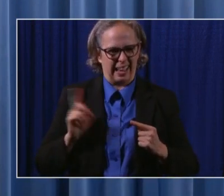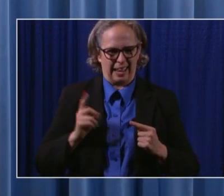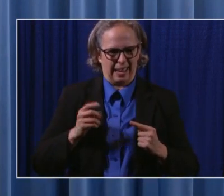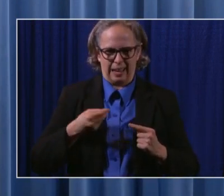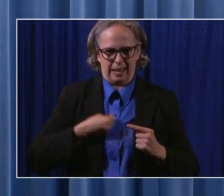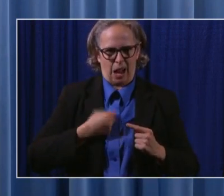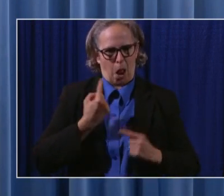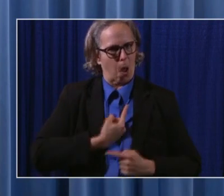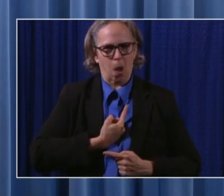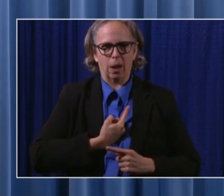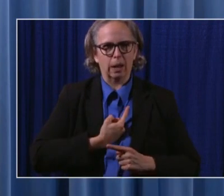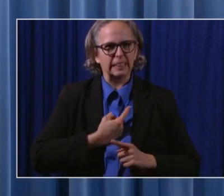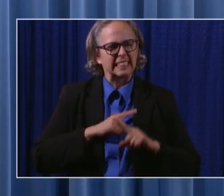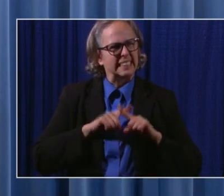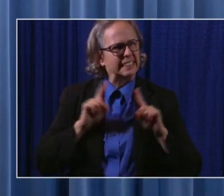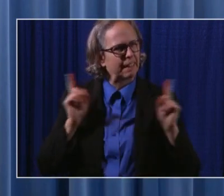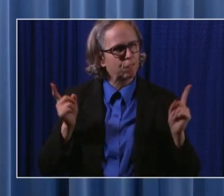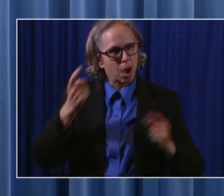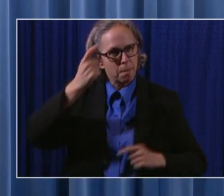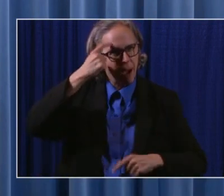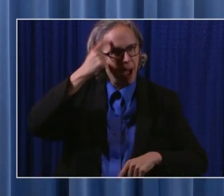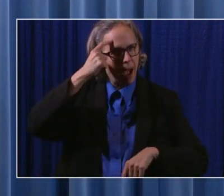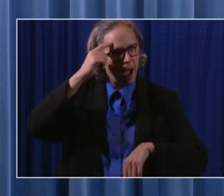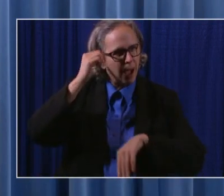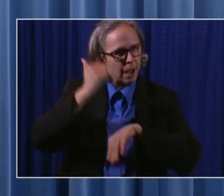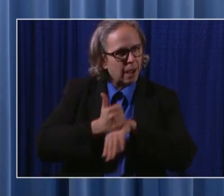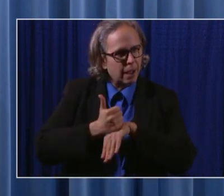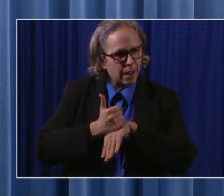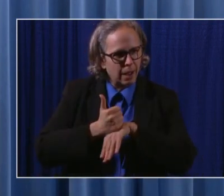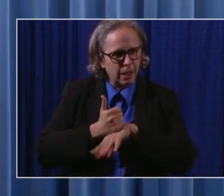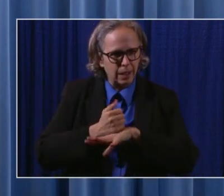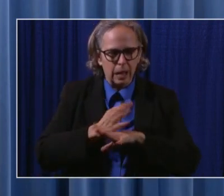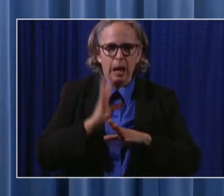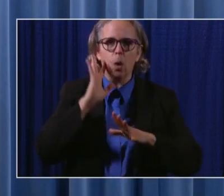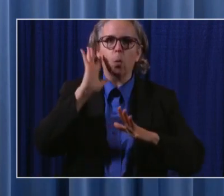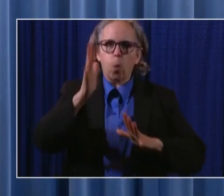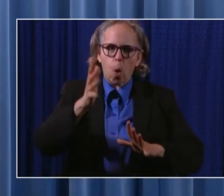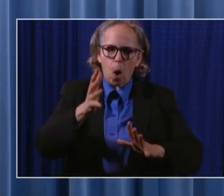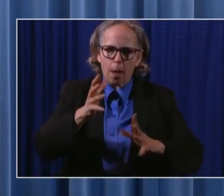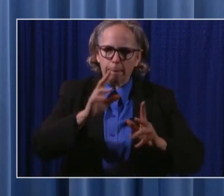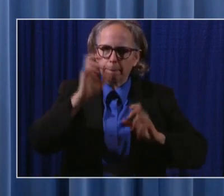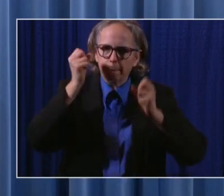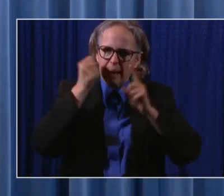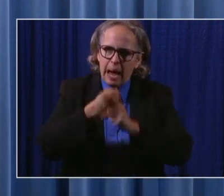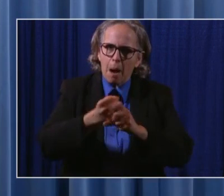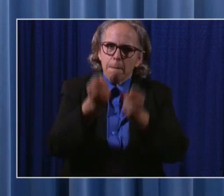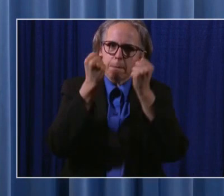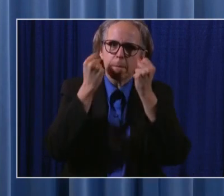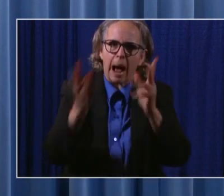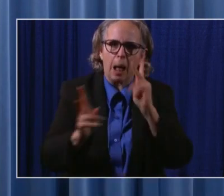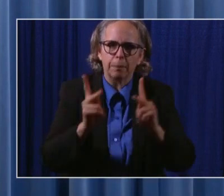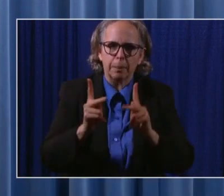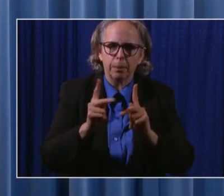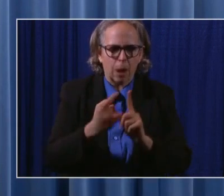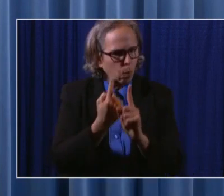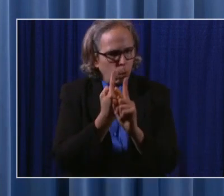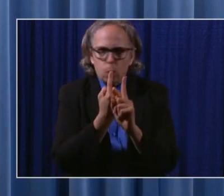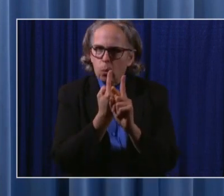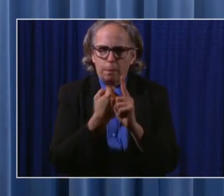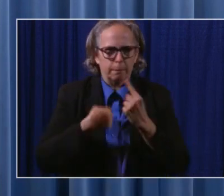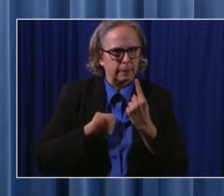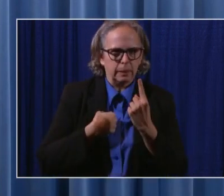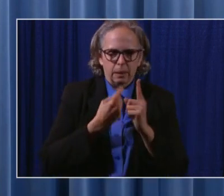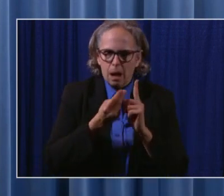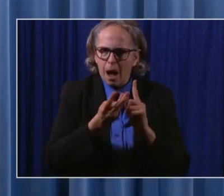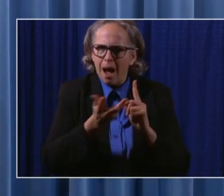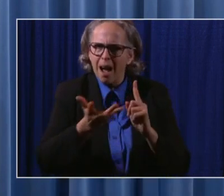tell someone, well, I wish you wouldn't do that, but to some extent we look at that person and say, okay, they